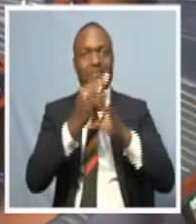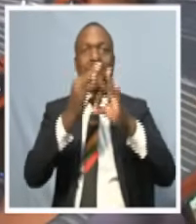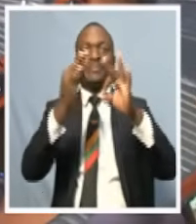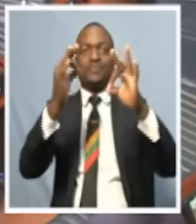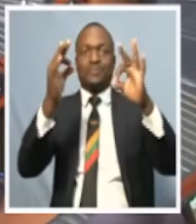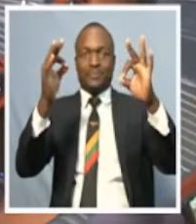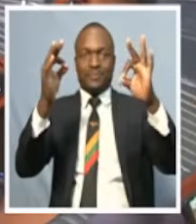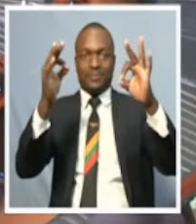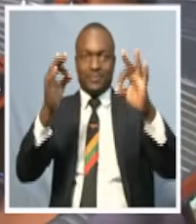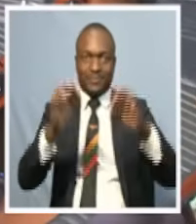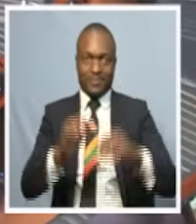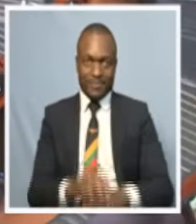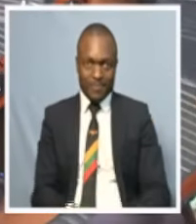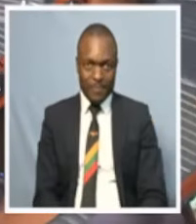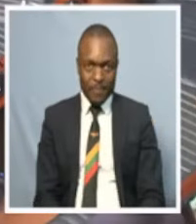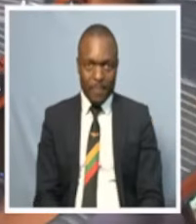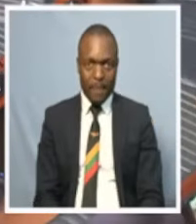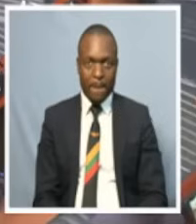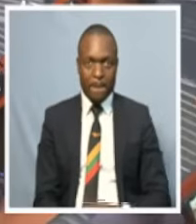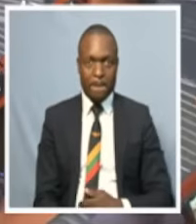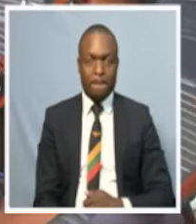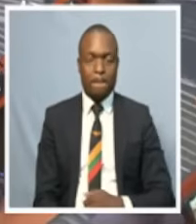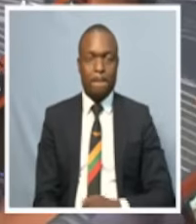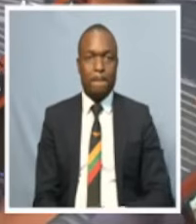and free.